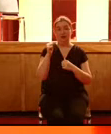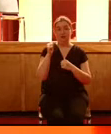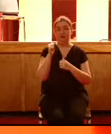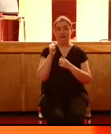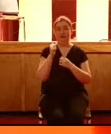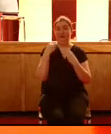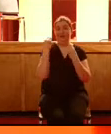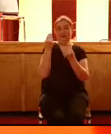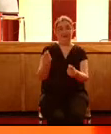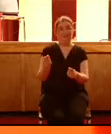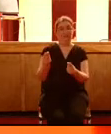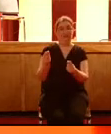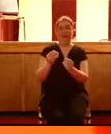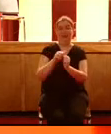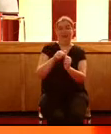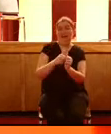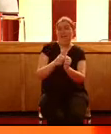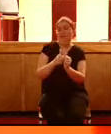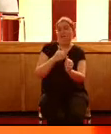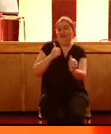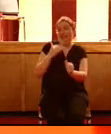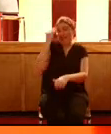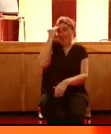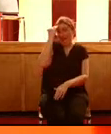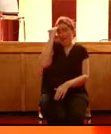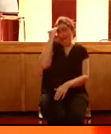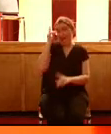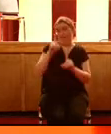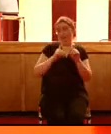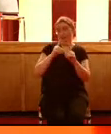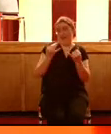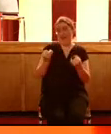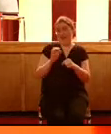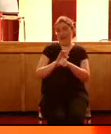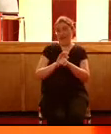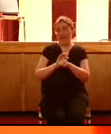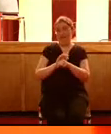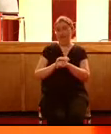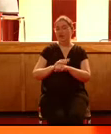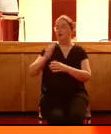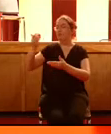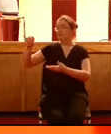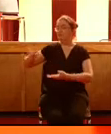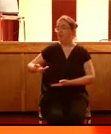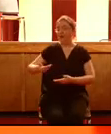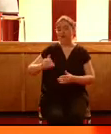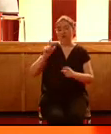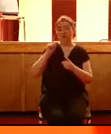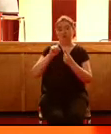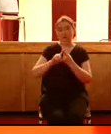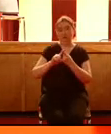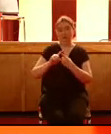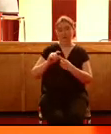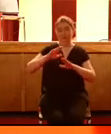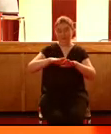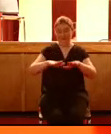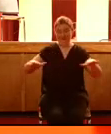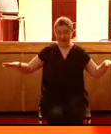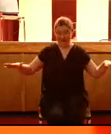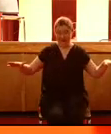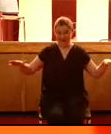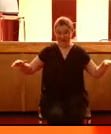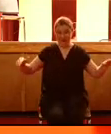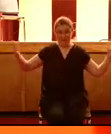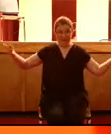notice of the questions they will be asked tonight. Ladies and gentlemen, I am invited to the stage and remind them to unmute their microphones to go to the